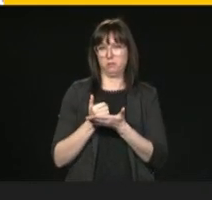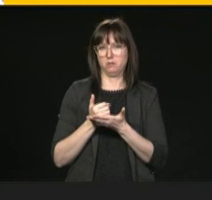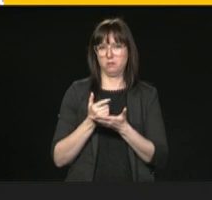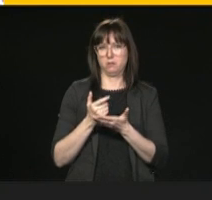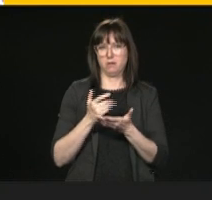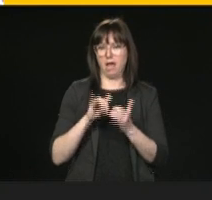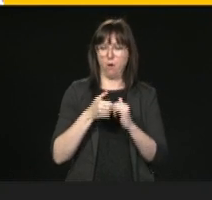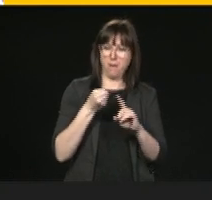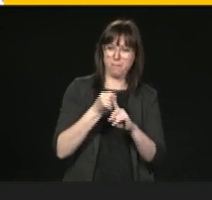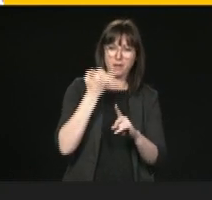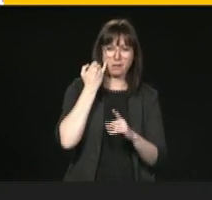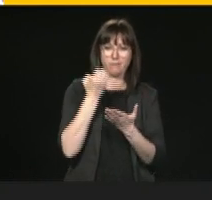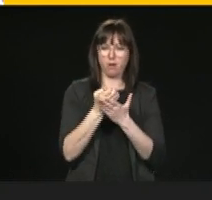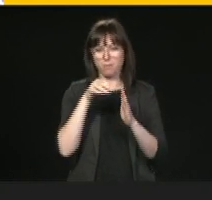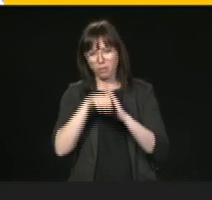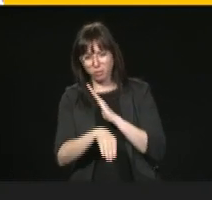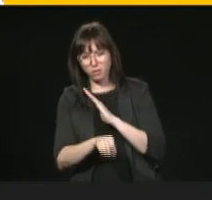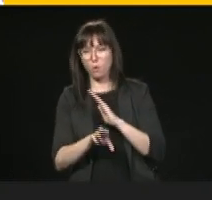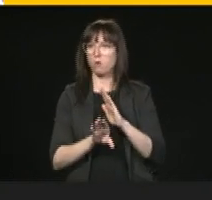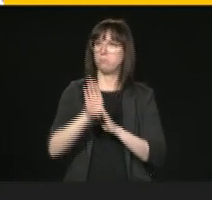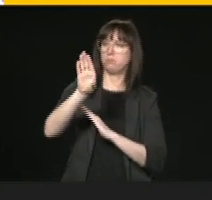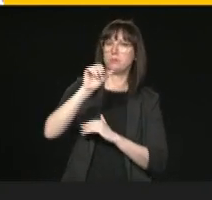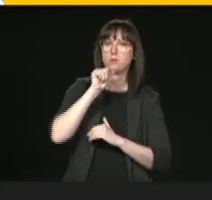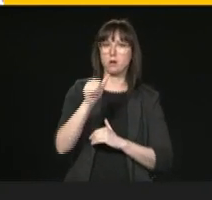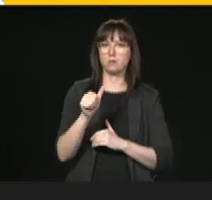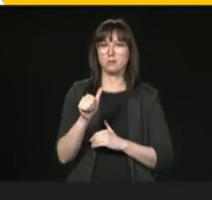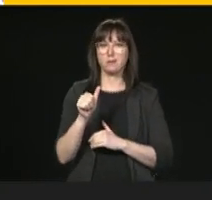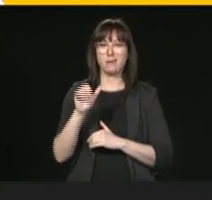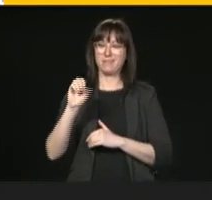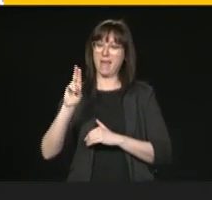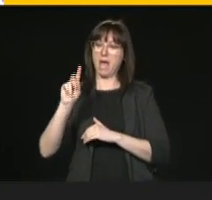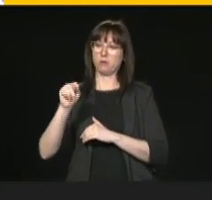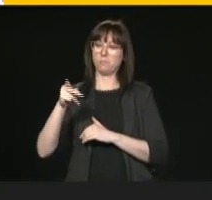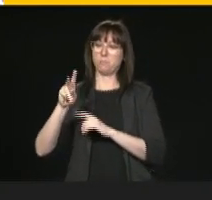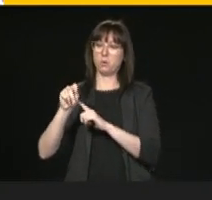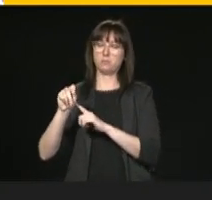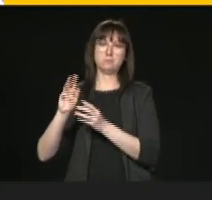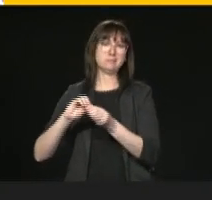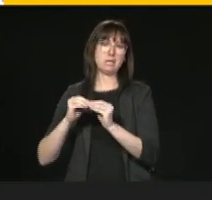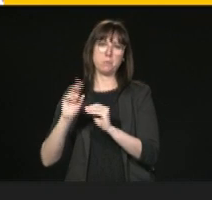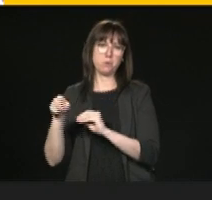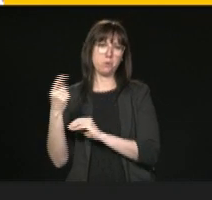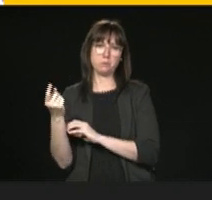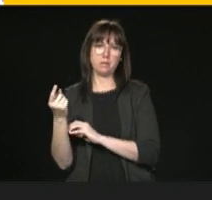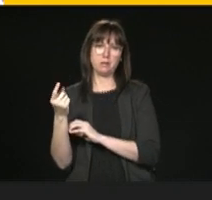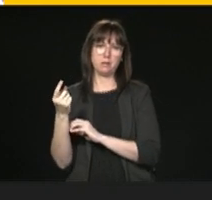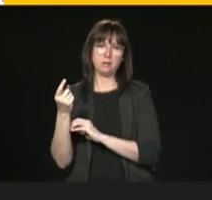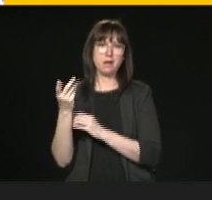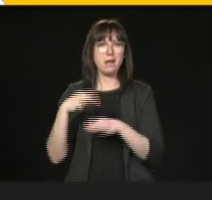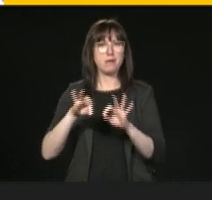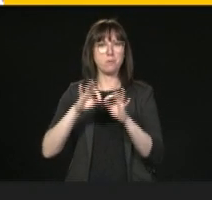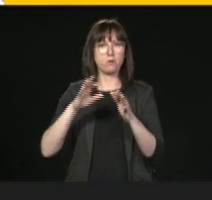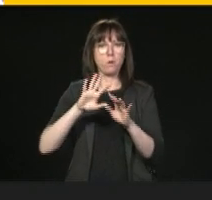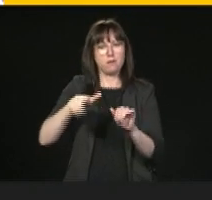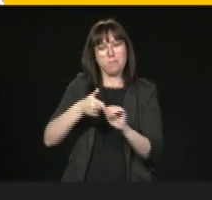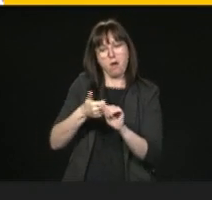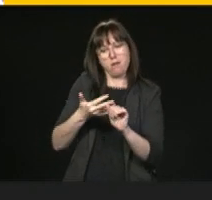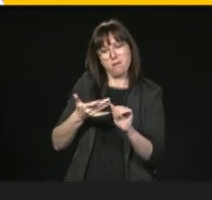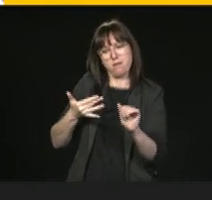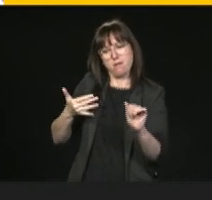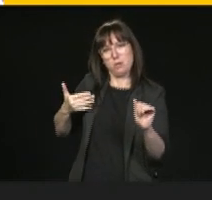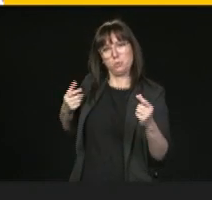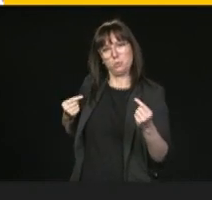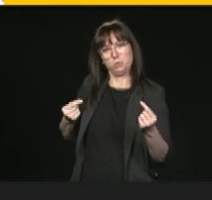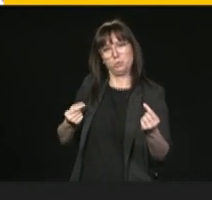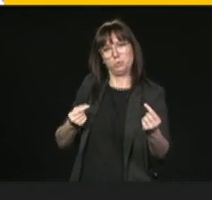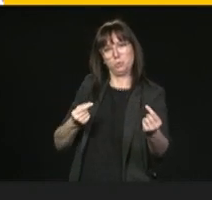just a number. What matters is what's going under the surface. And if we manage to buffer consumer confidence and